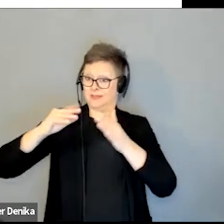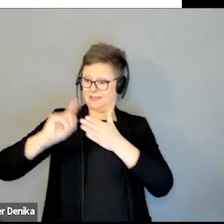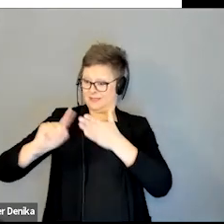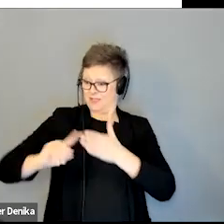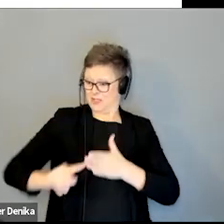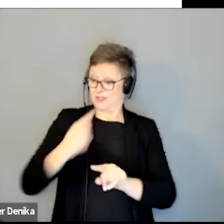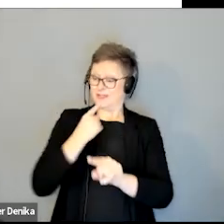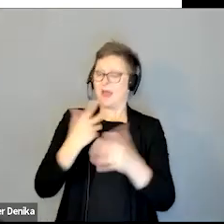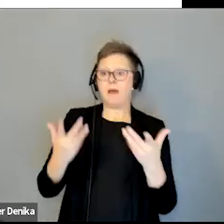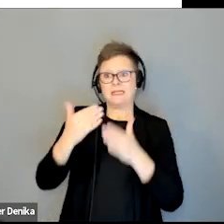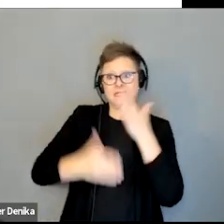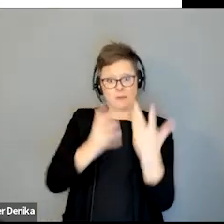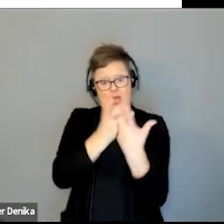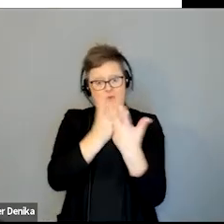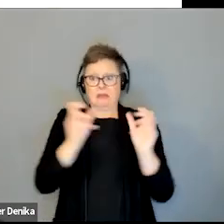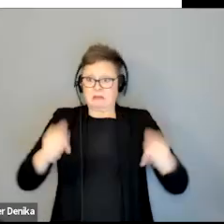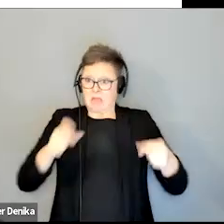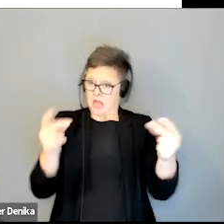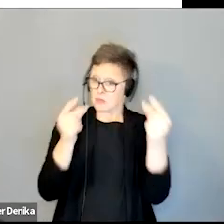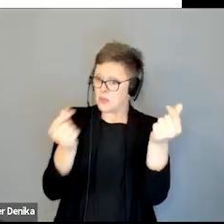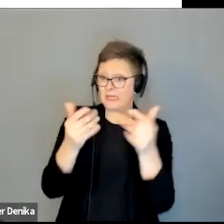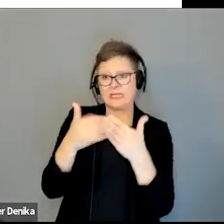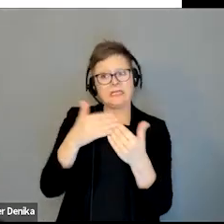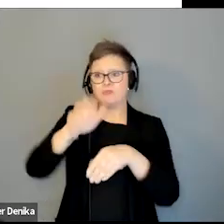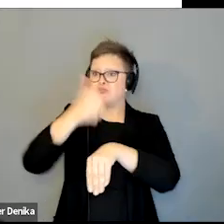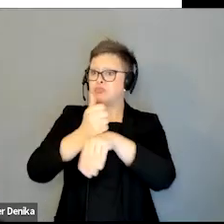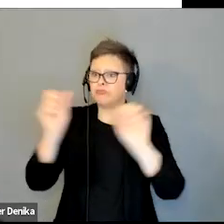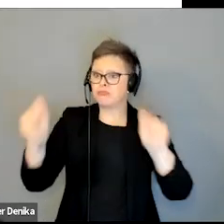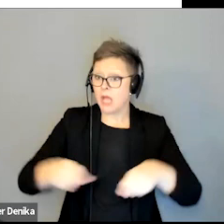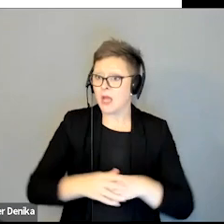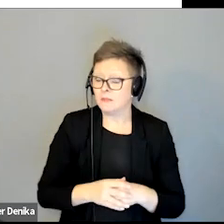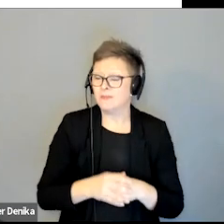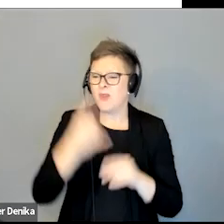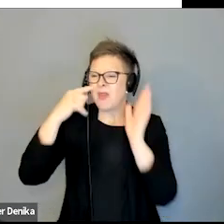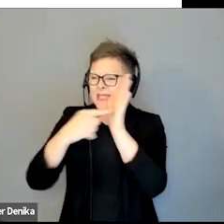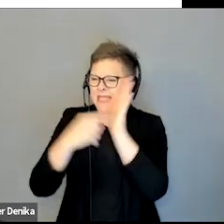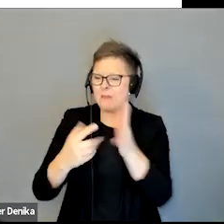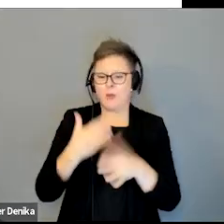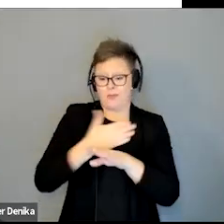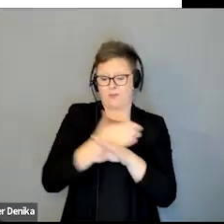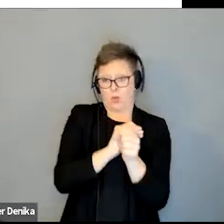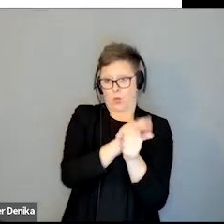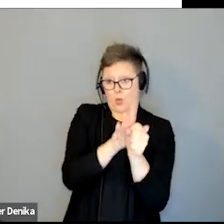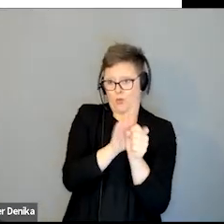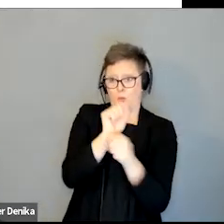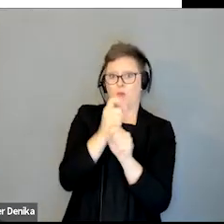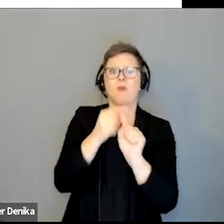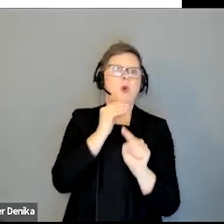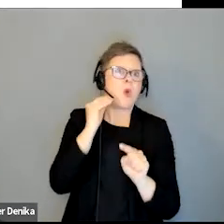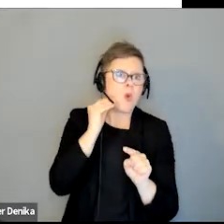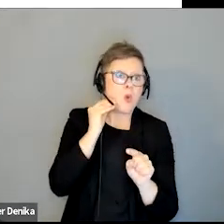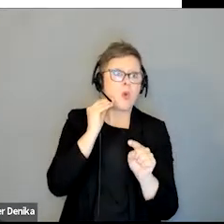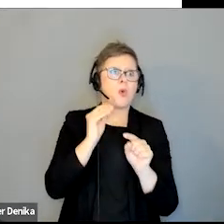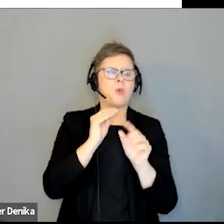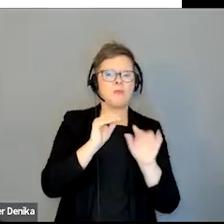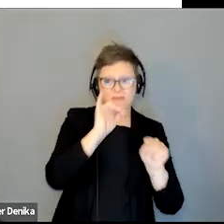some accommodations can be quickly and rather easily granted. For example, in the pre-pandemic era, working from home arrangements represented